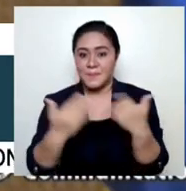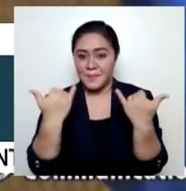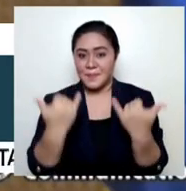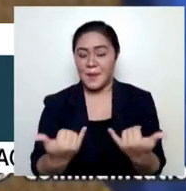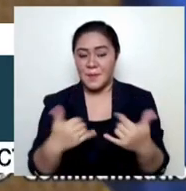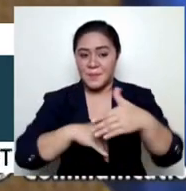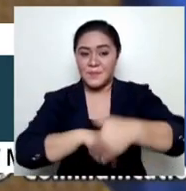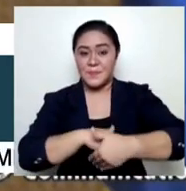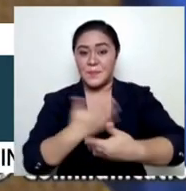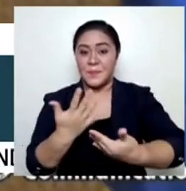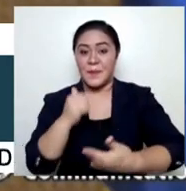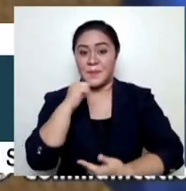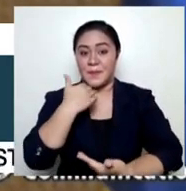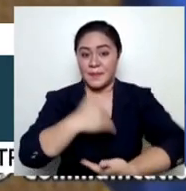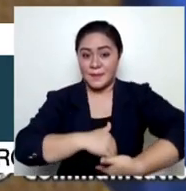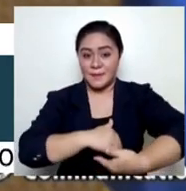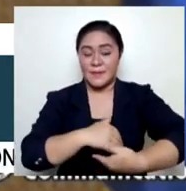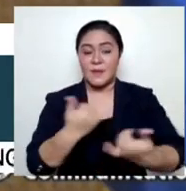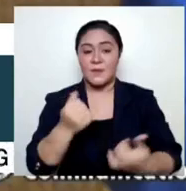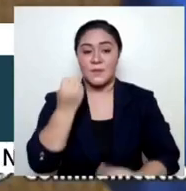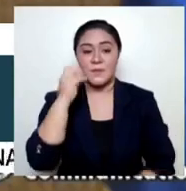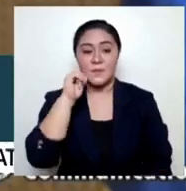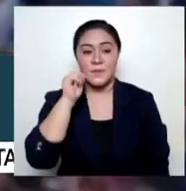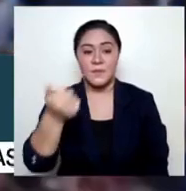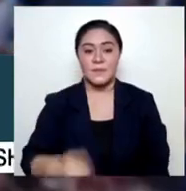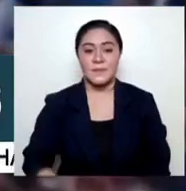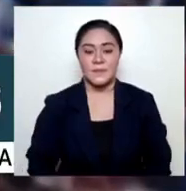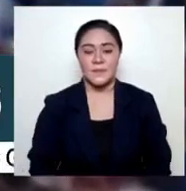bukas. Lalabas ito bukas.